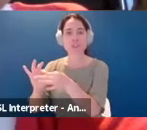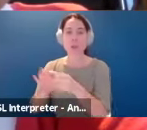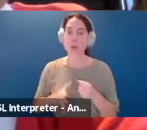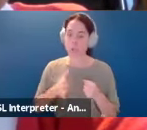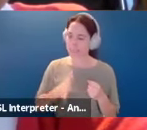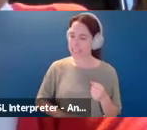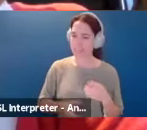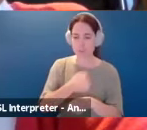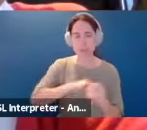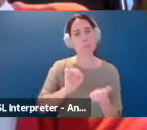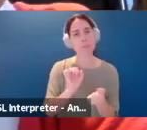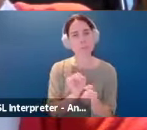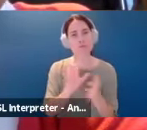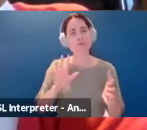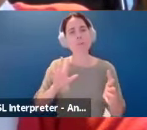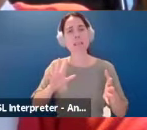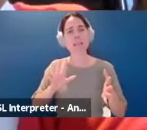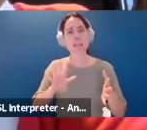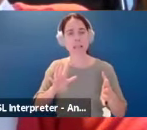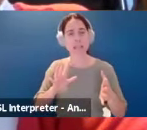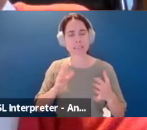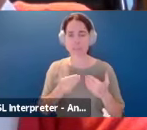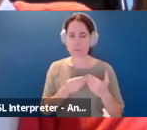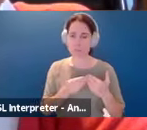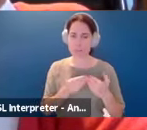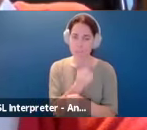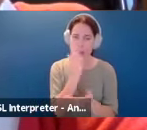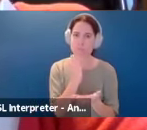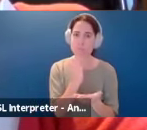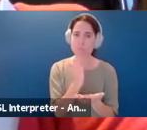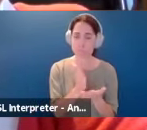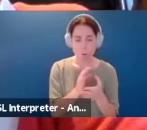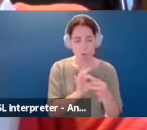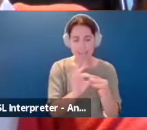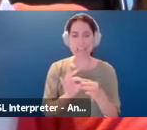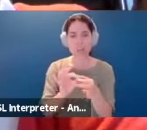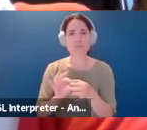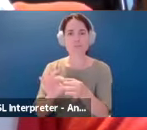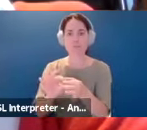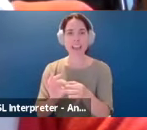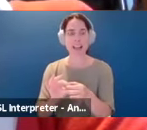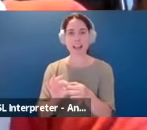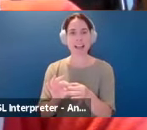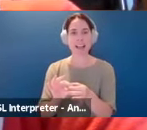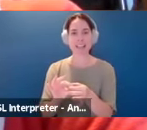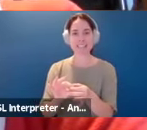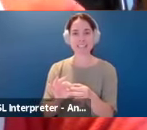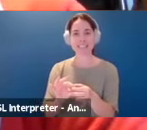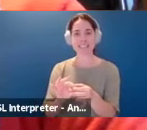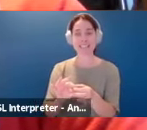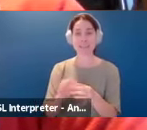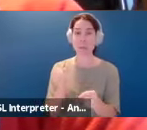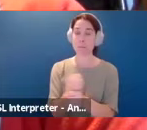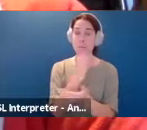so that we're less concerned about um primarily ourselves and able to be responsive to all